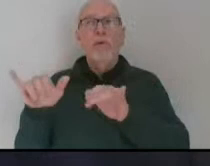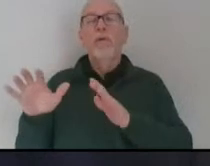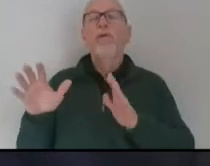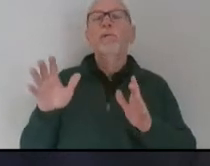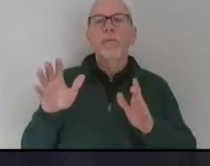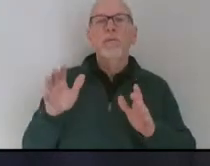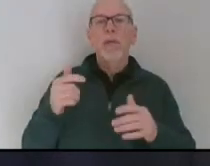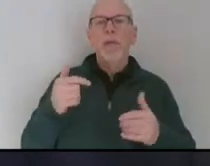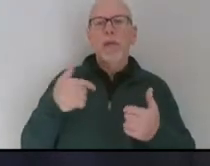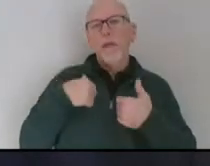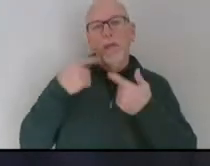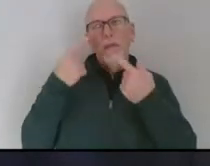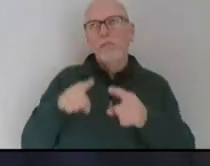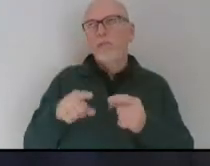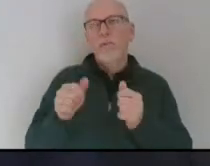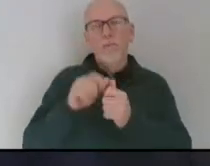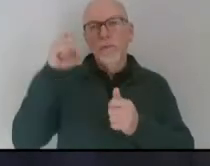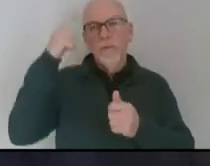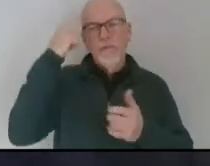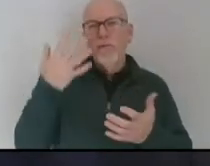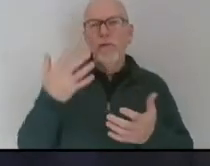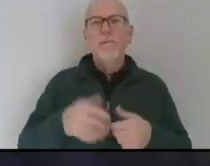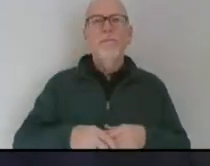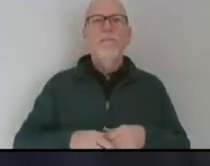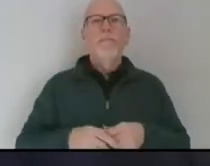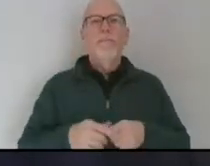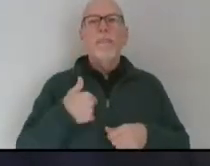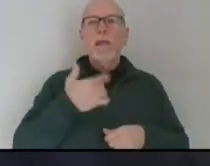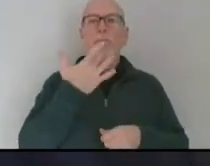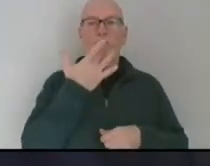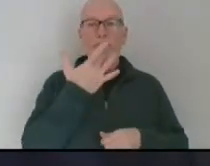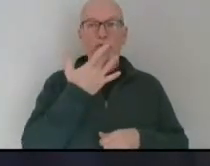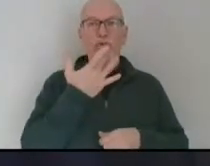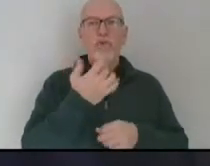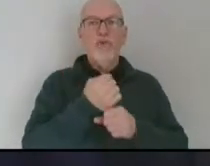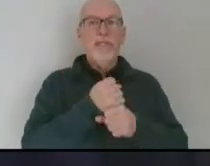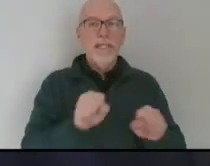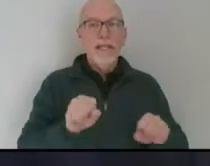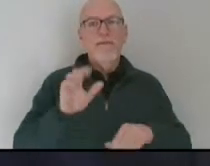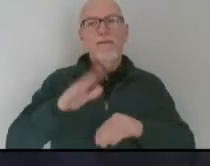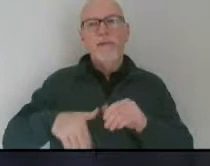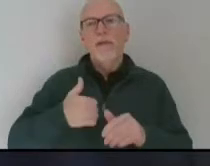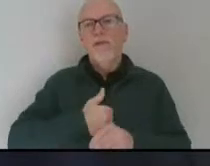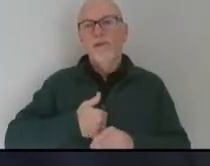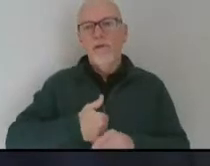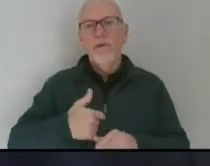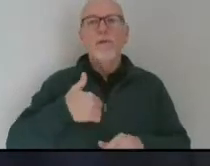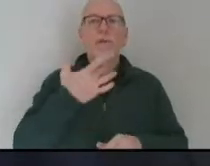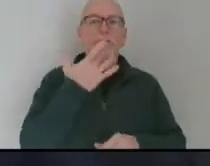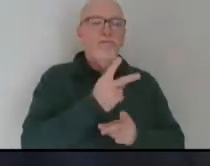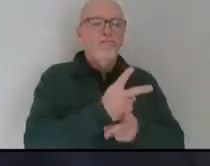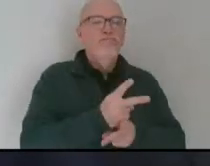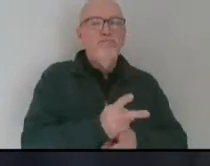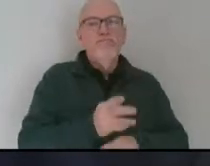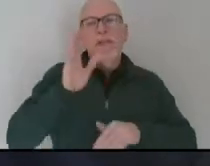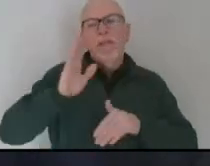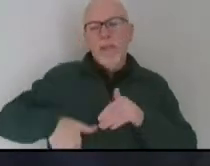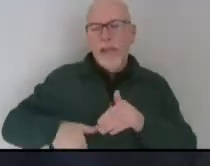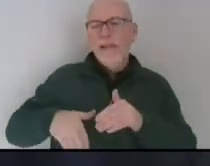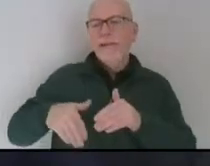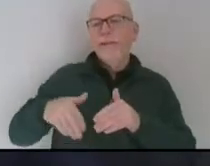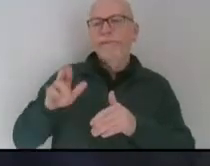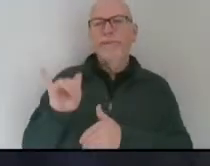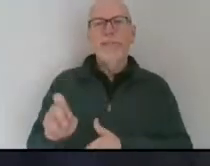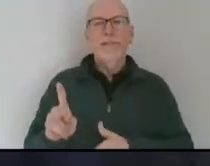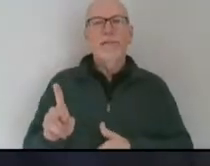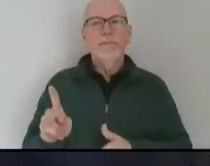I agree completely with the governor. We would much rather err on the side of caution and be as least disruptive as we could.